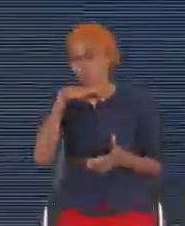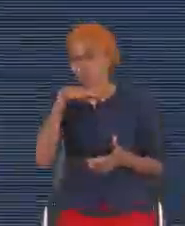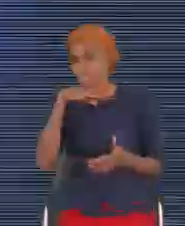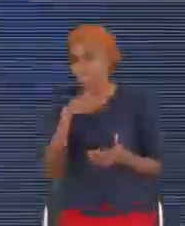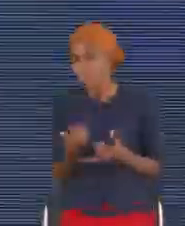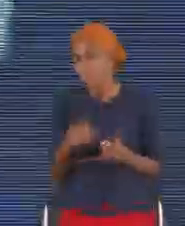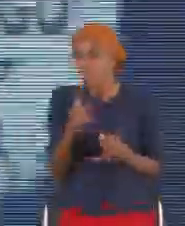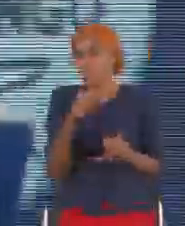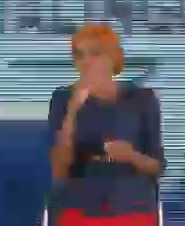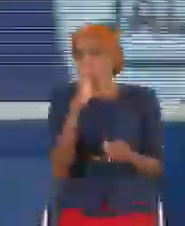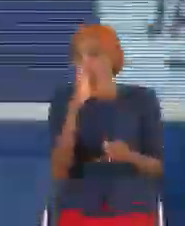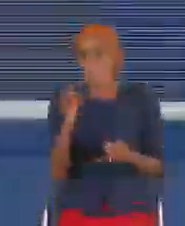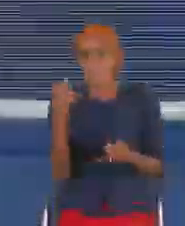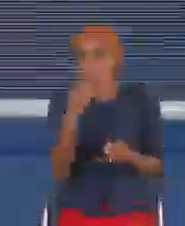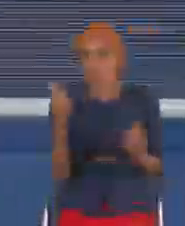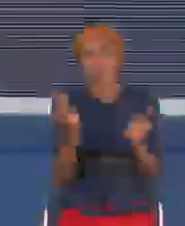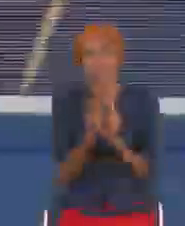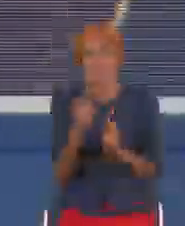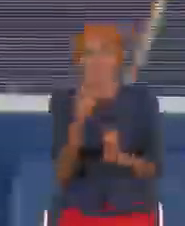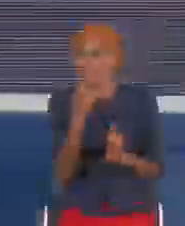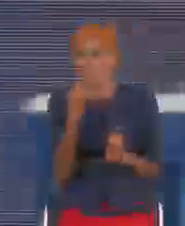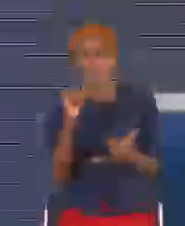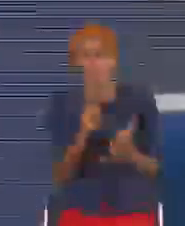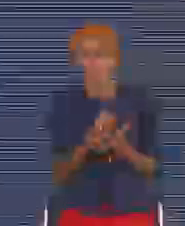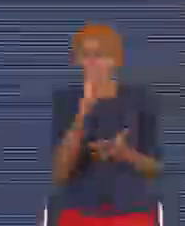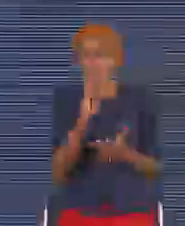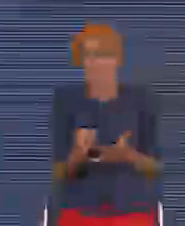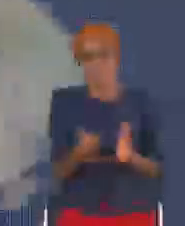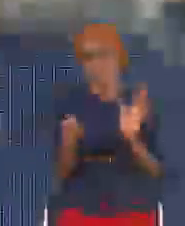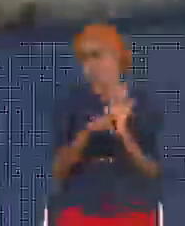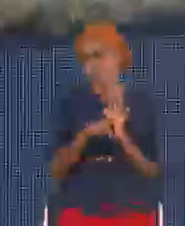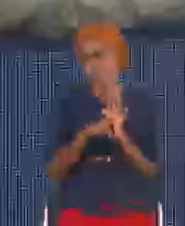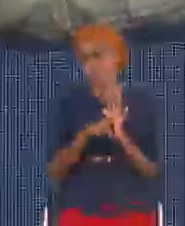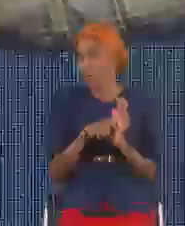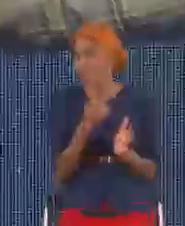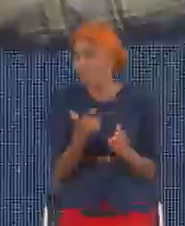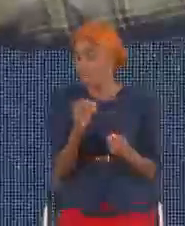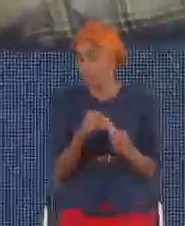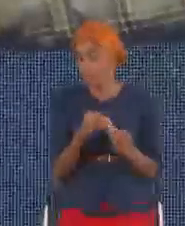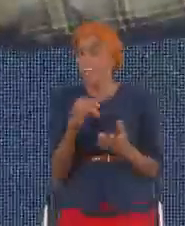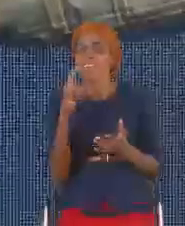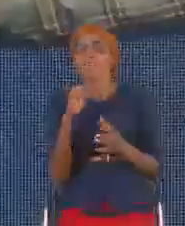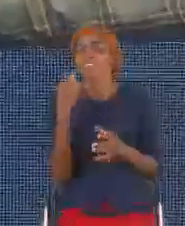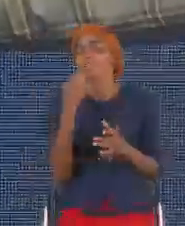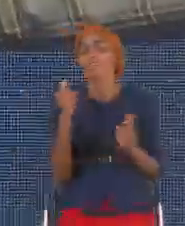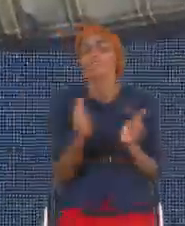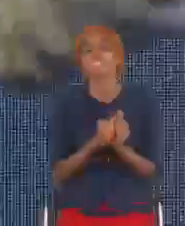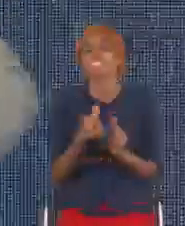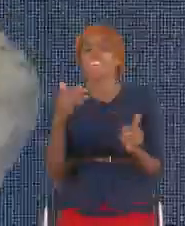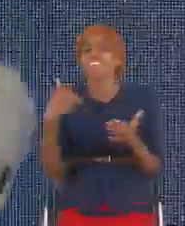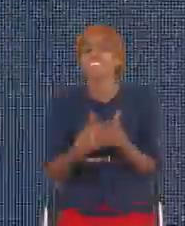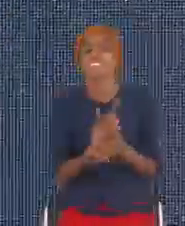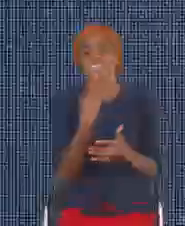They'll not be speaking with the tongue that is pessimistic anymore. A new tongue, a changed